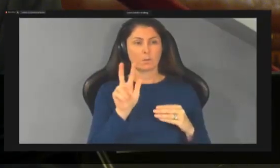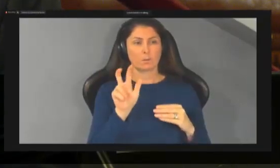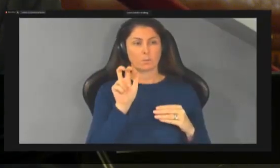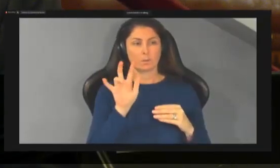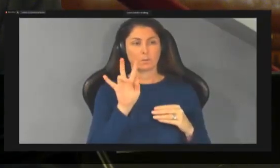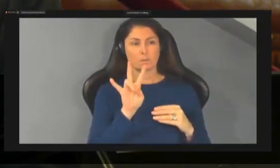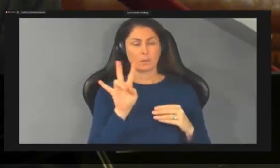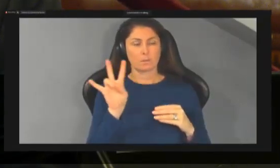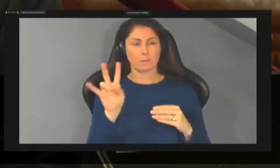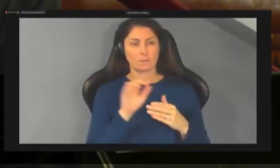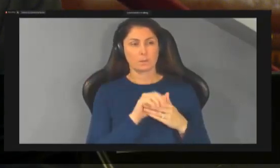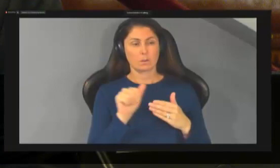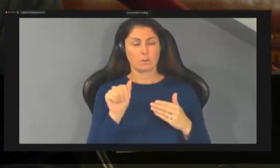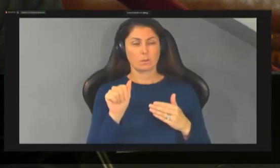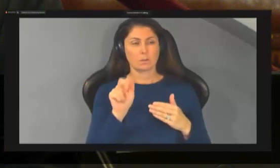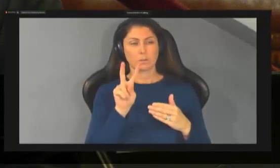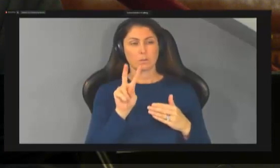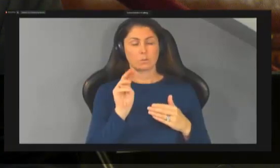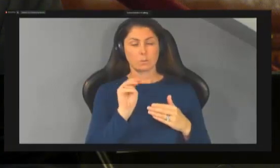$2,377.